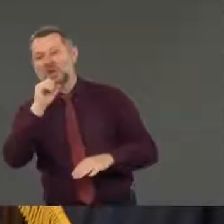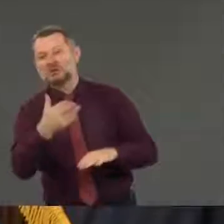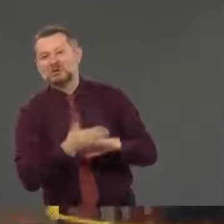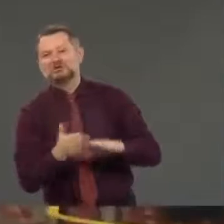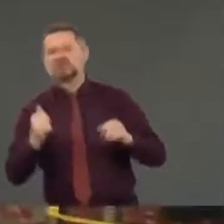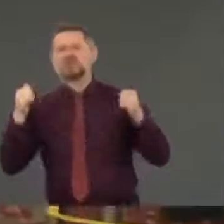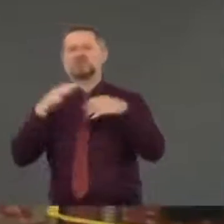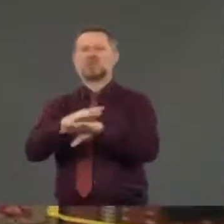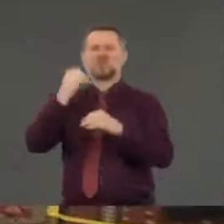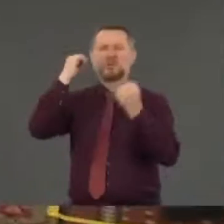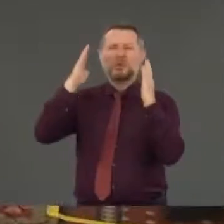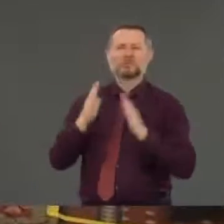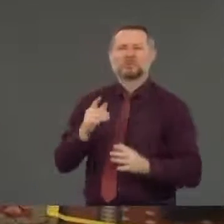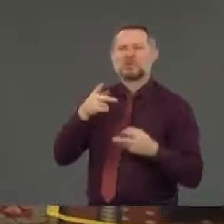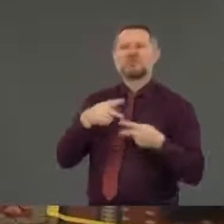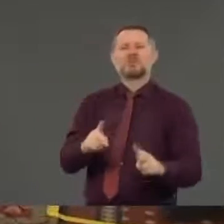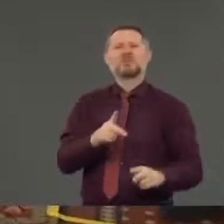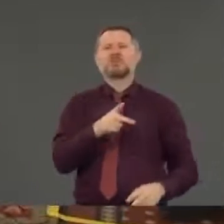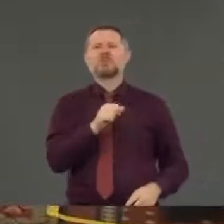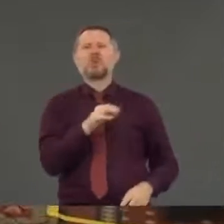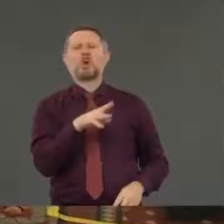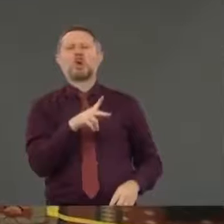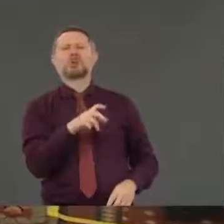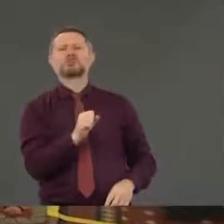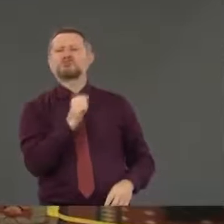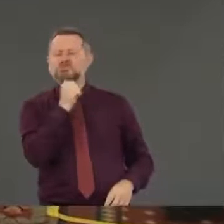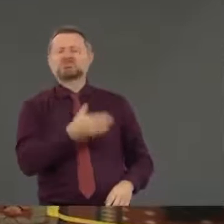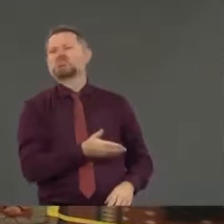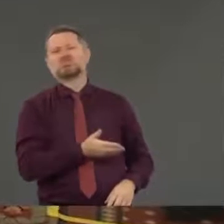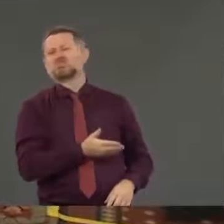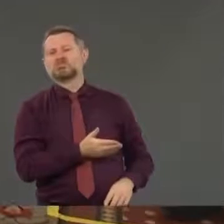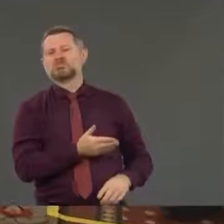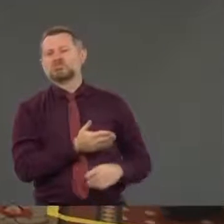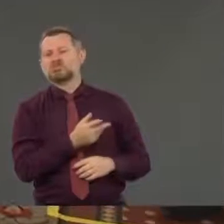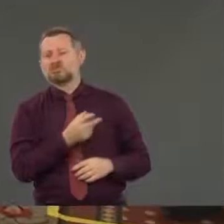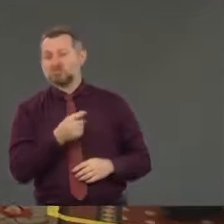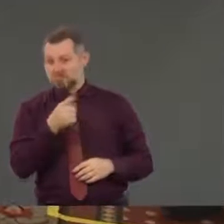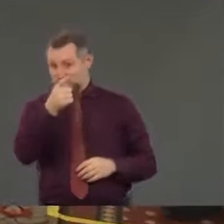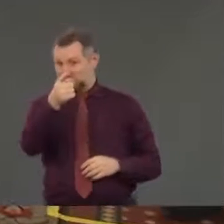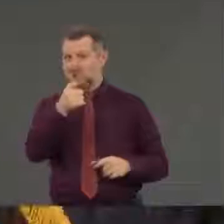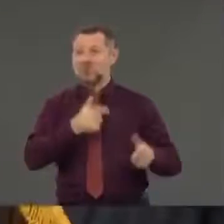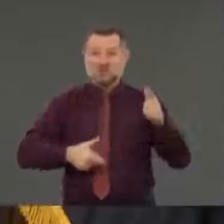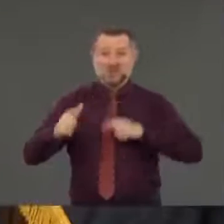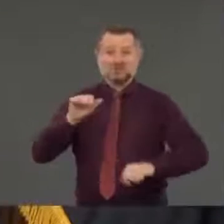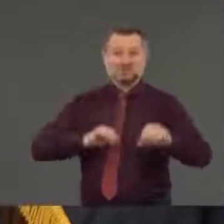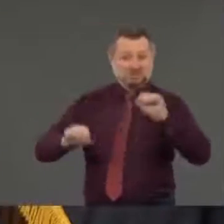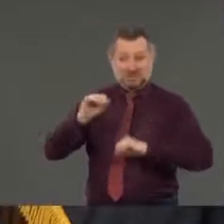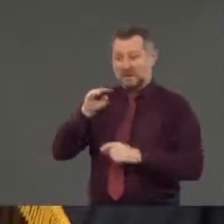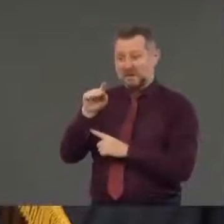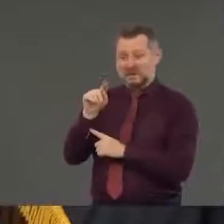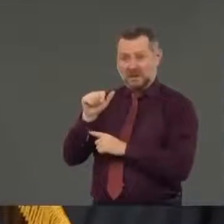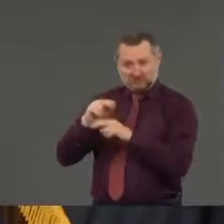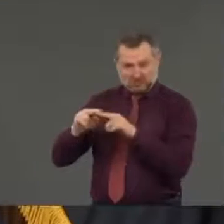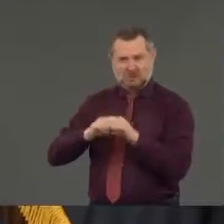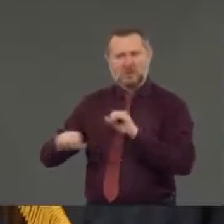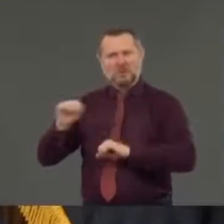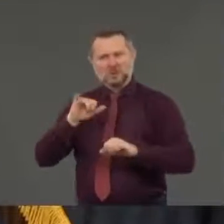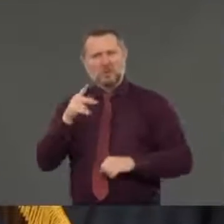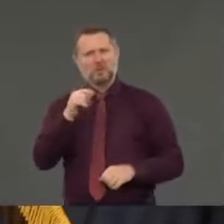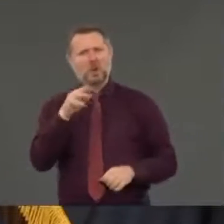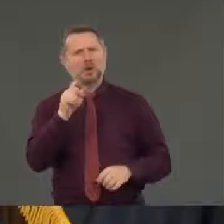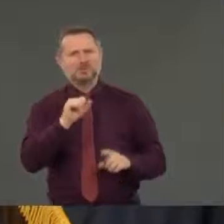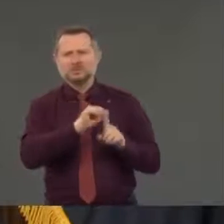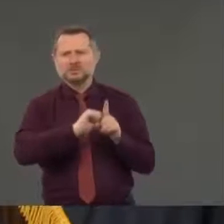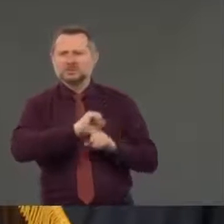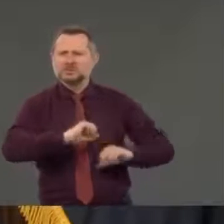but why not parks? Could they be sanitized? You guys have sanitized the MTA. Yeah, I understand the point, and that is the question for the